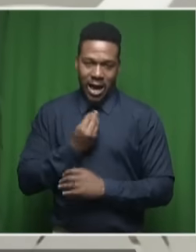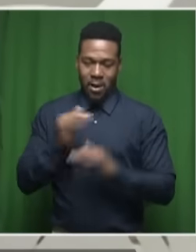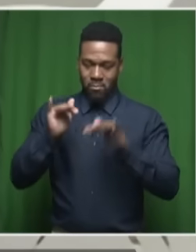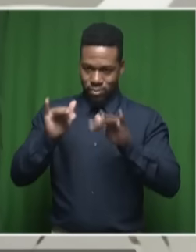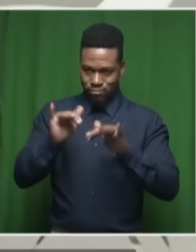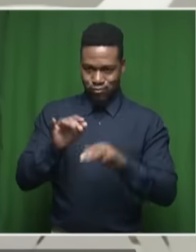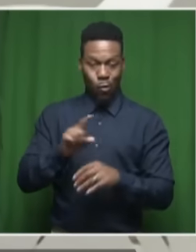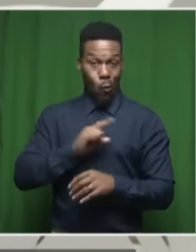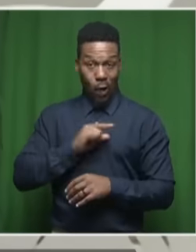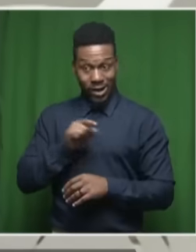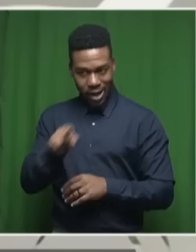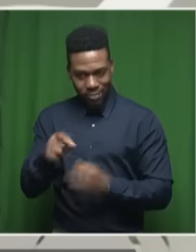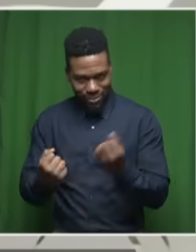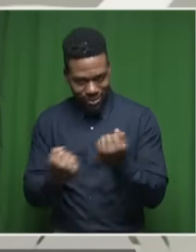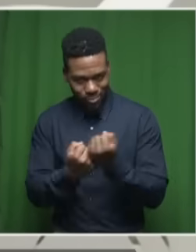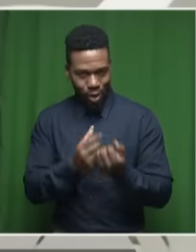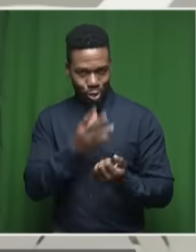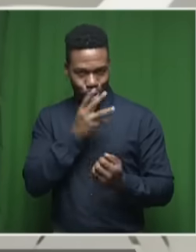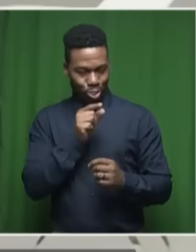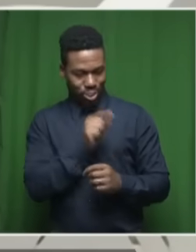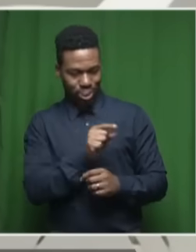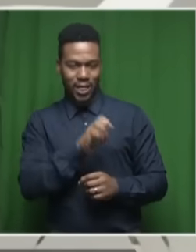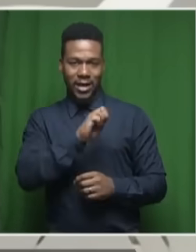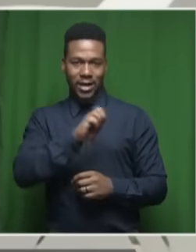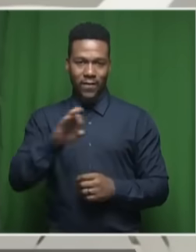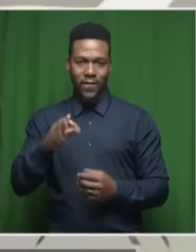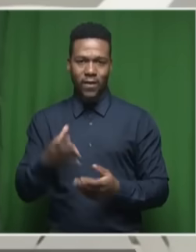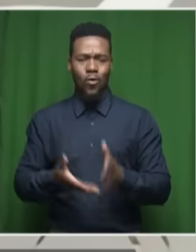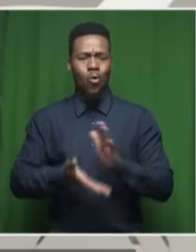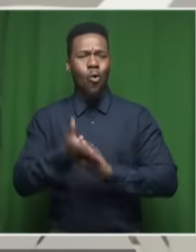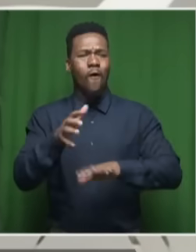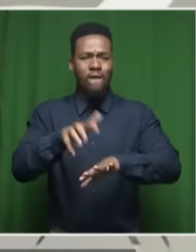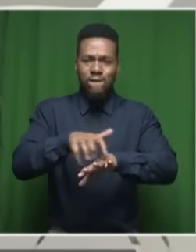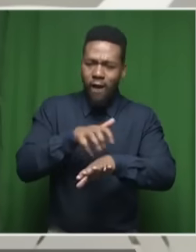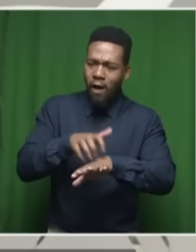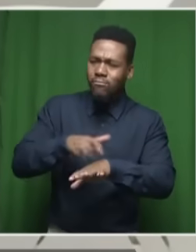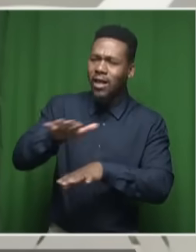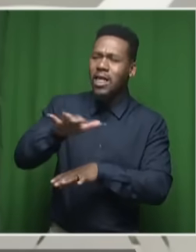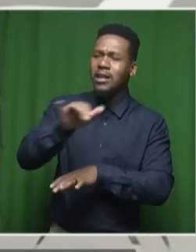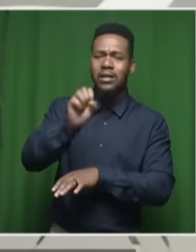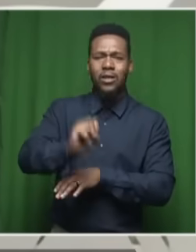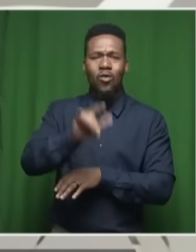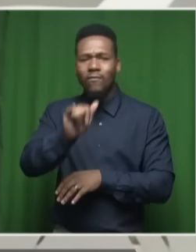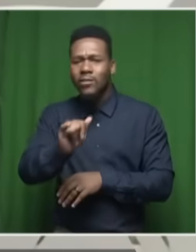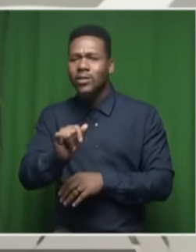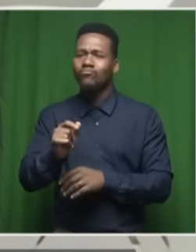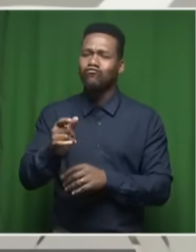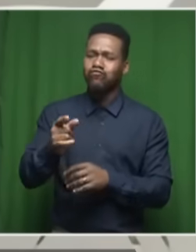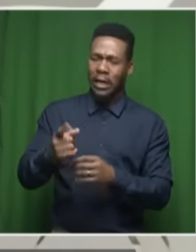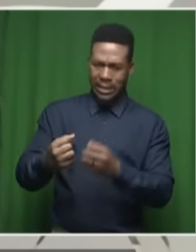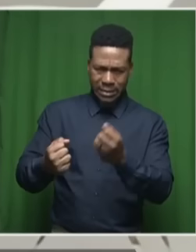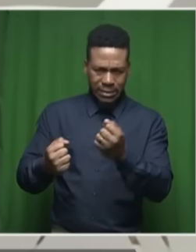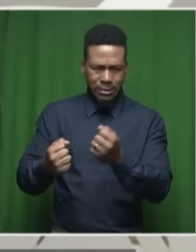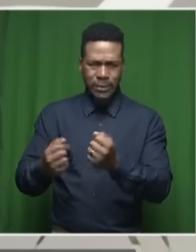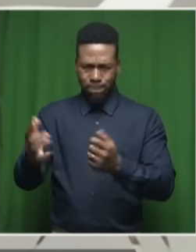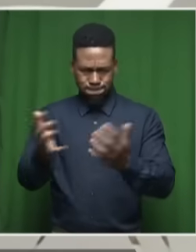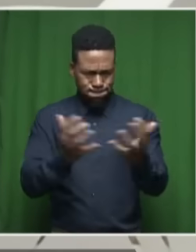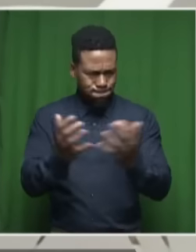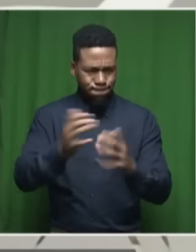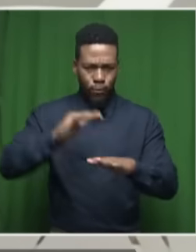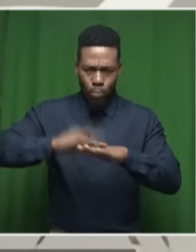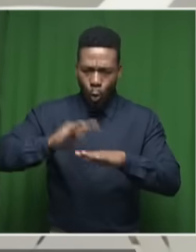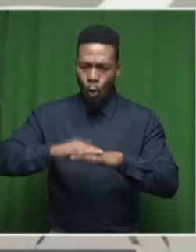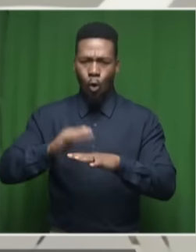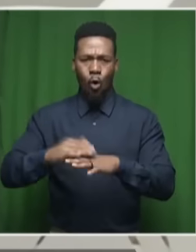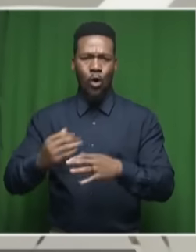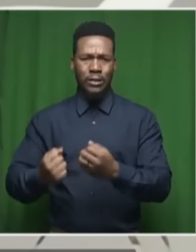found in the townships and the villages of the Republic of South Africa, make sure that they consolidate that support, ensure that there